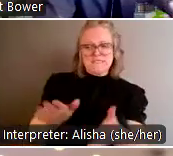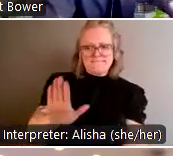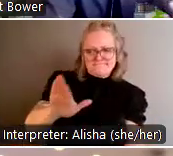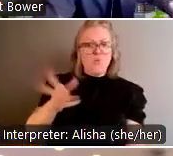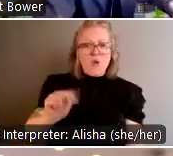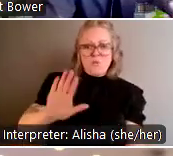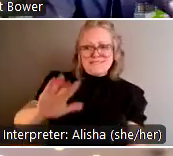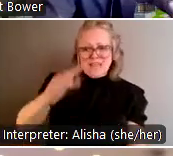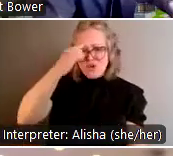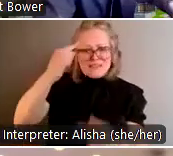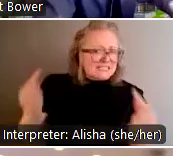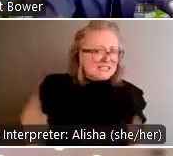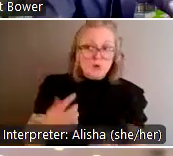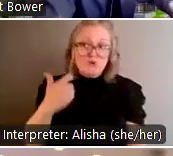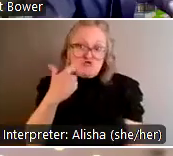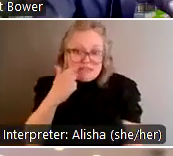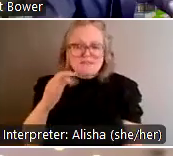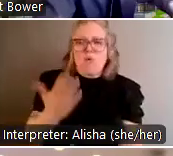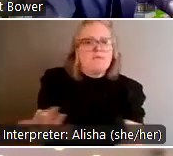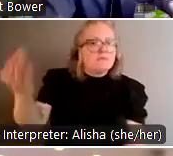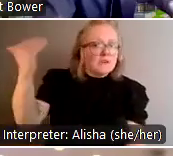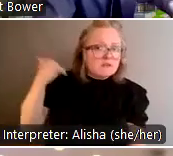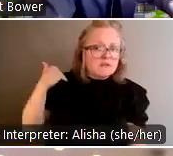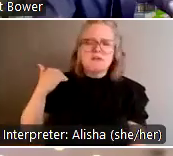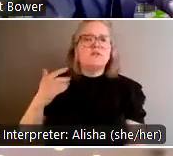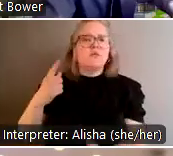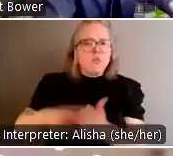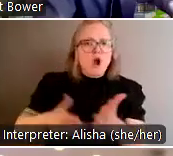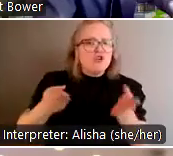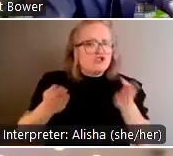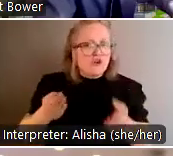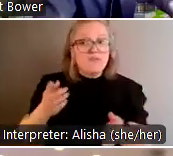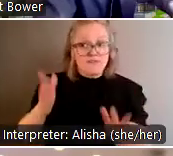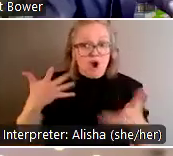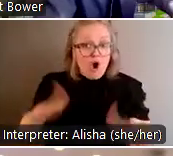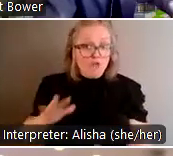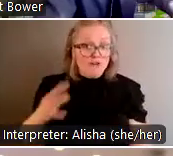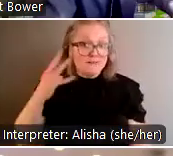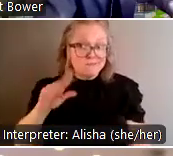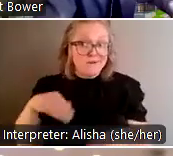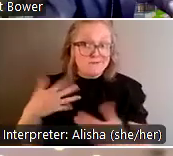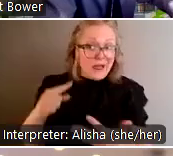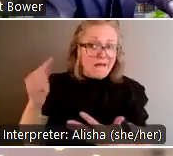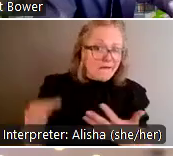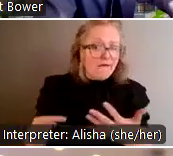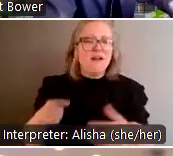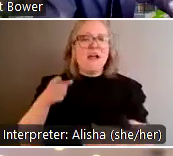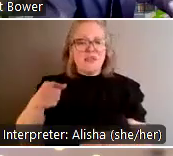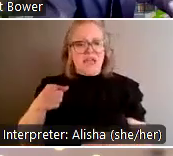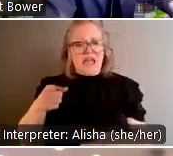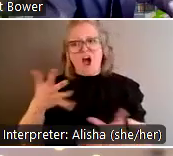was when they had their brain injury, what services have they had, how are they kind of at the